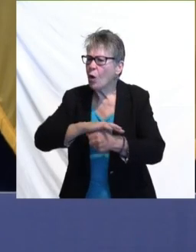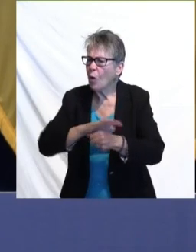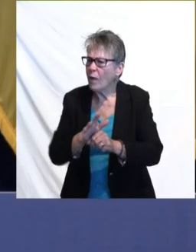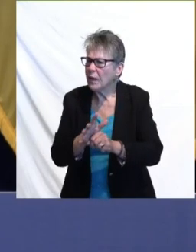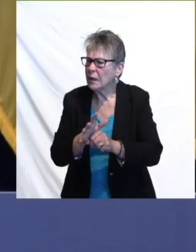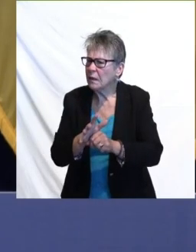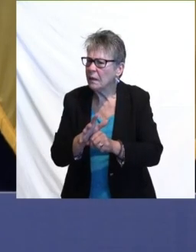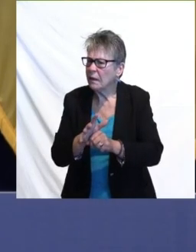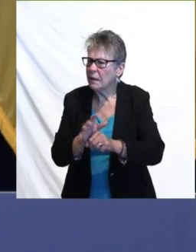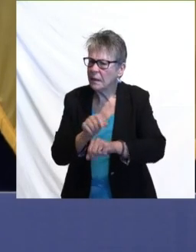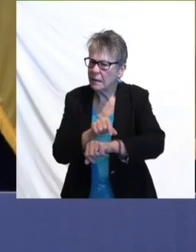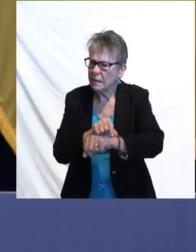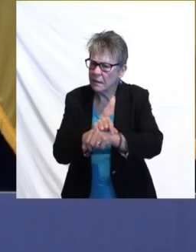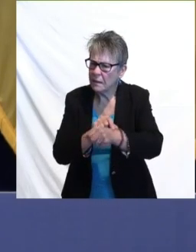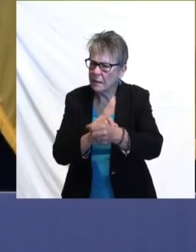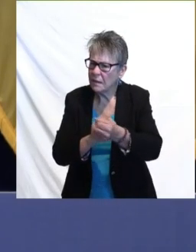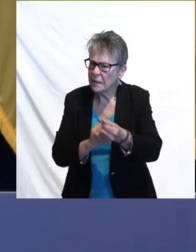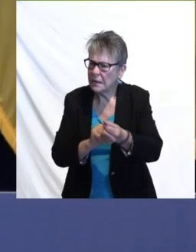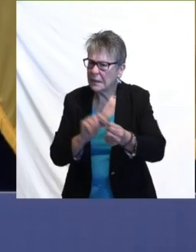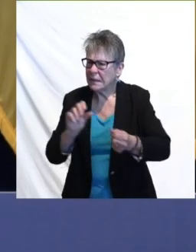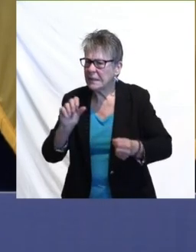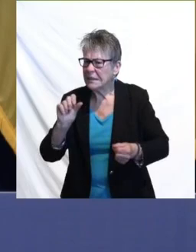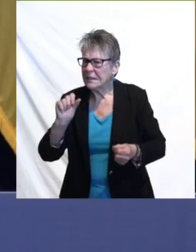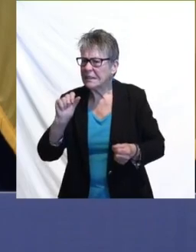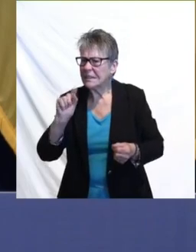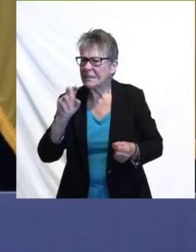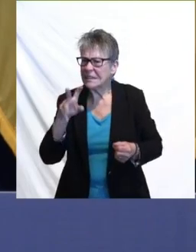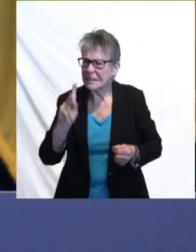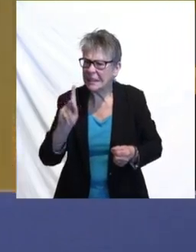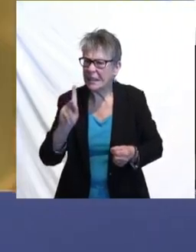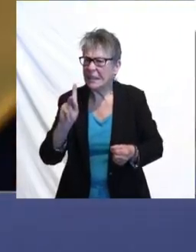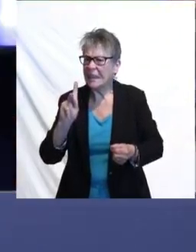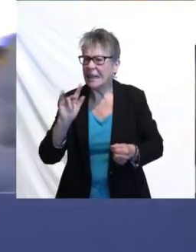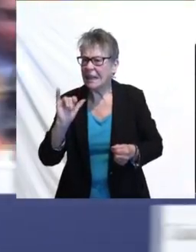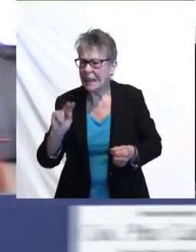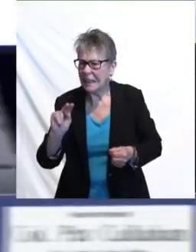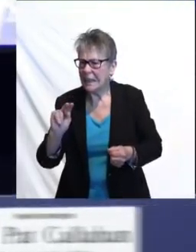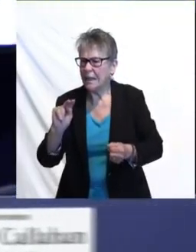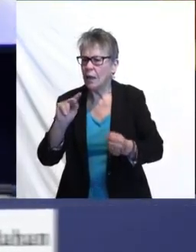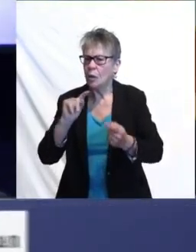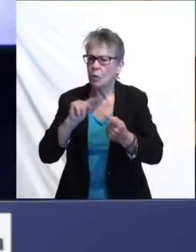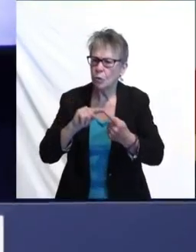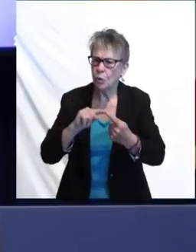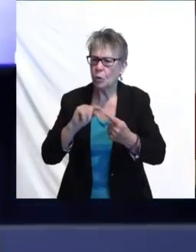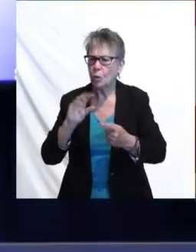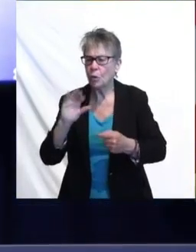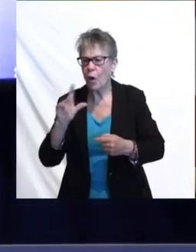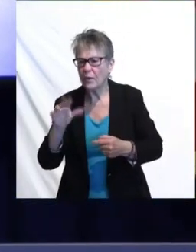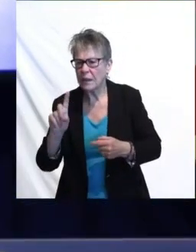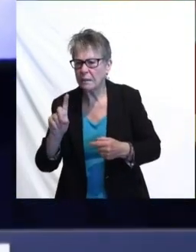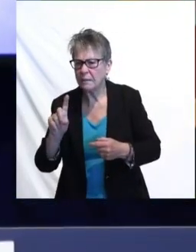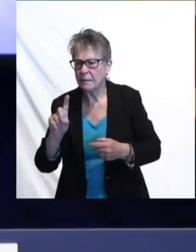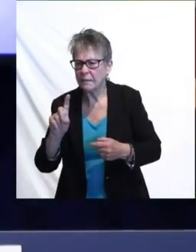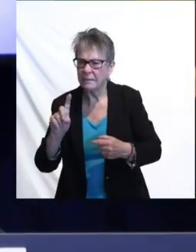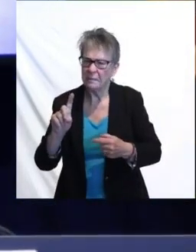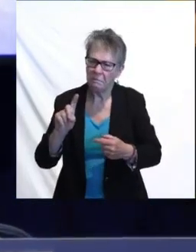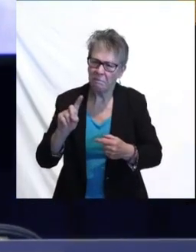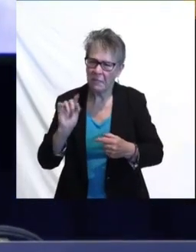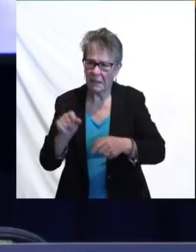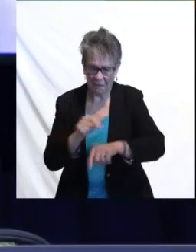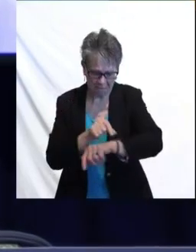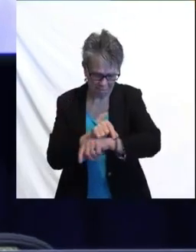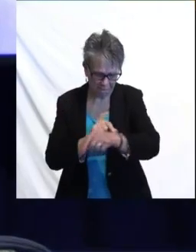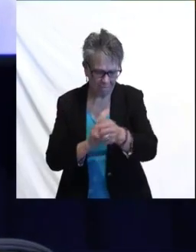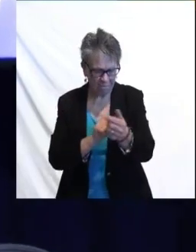straightforward, positive experience. Any more color on that? Great to have you. That's right. Thanks, Governor. I'll end with the Stick It to